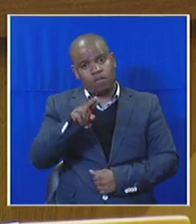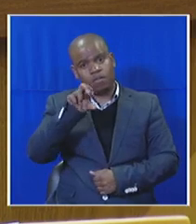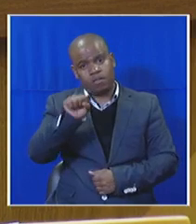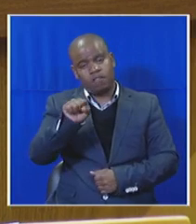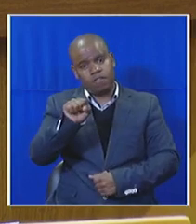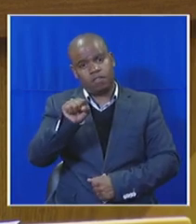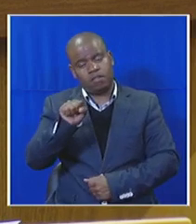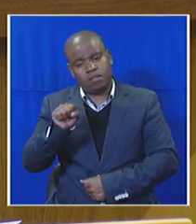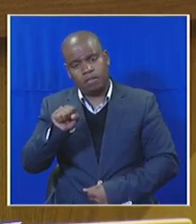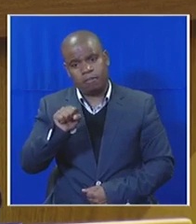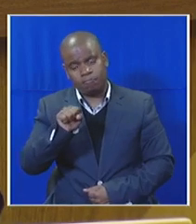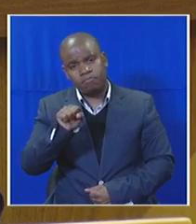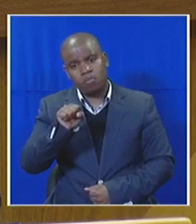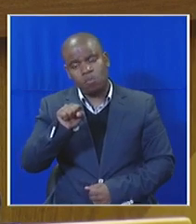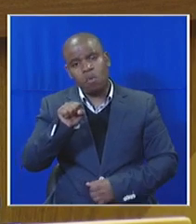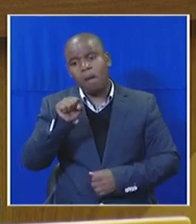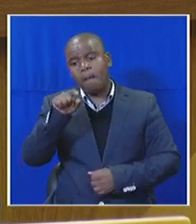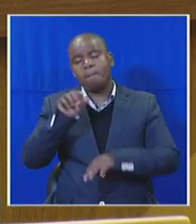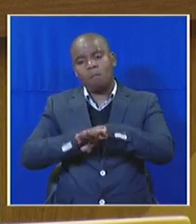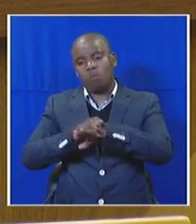Africa has connected